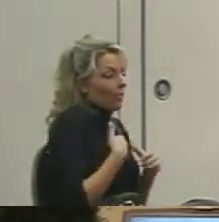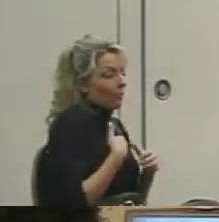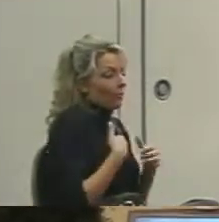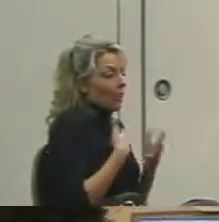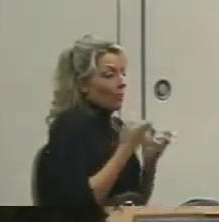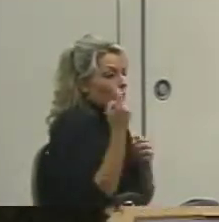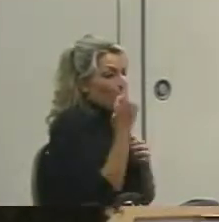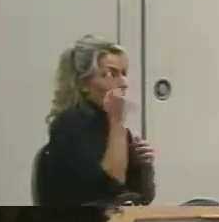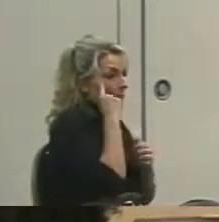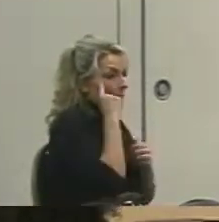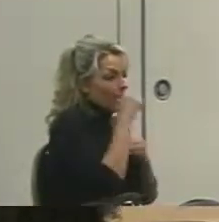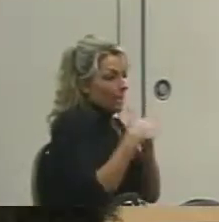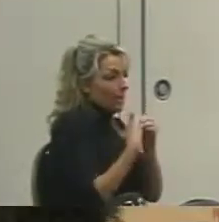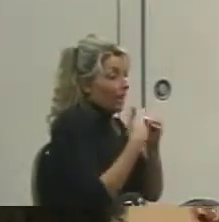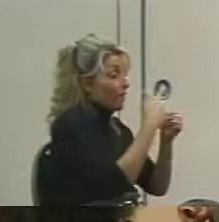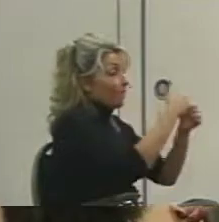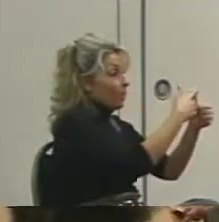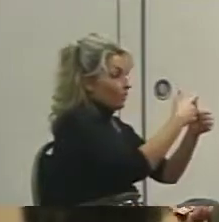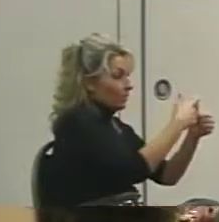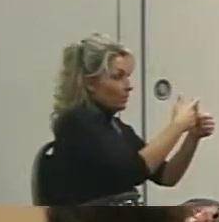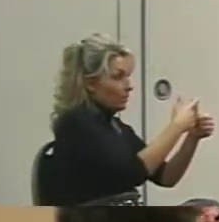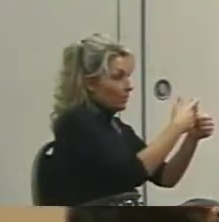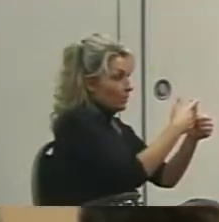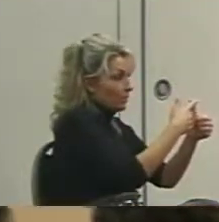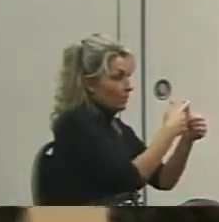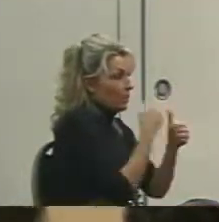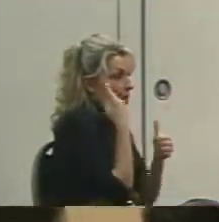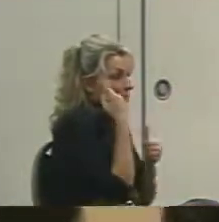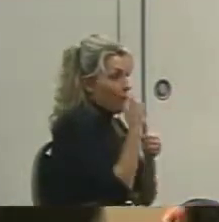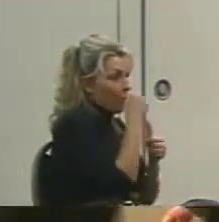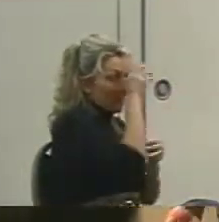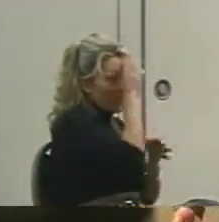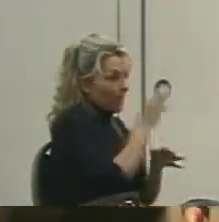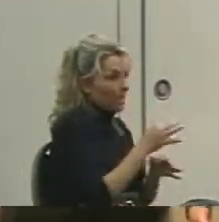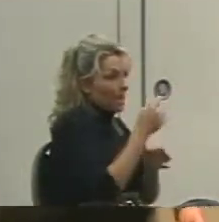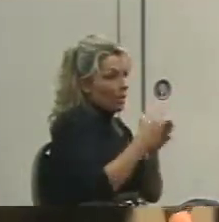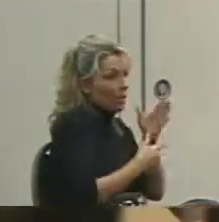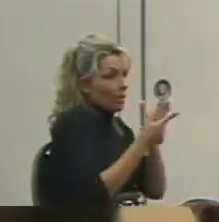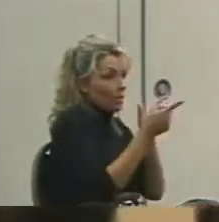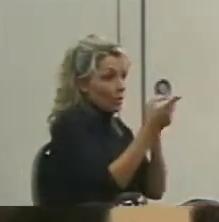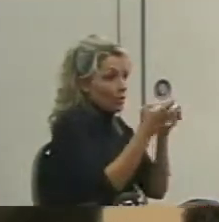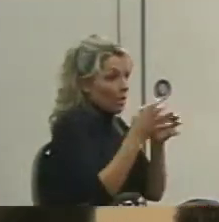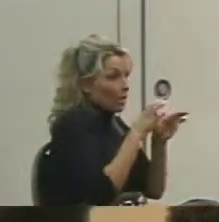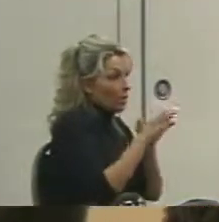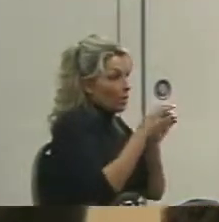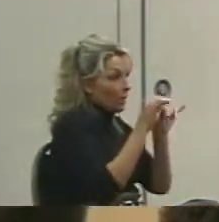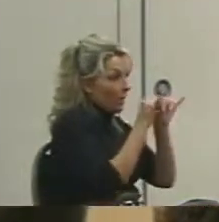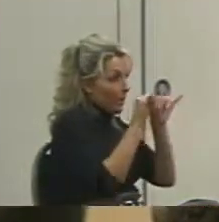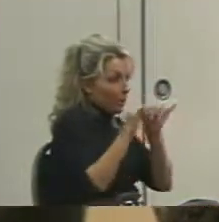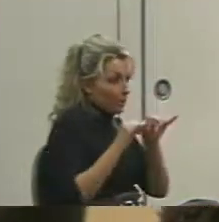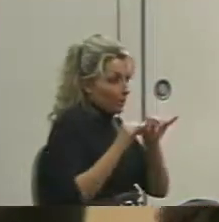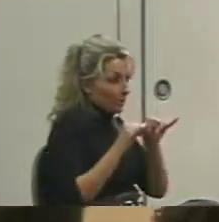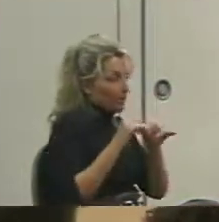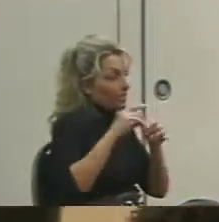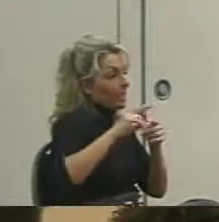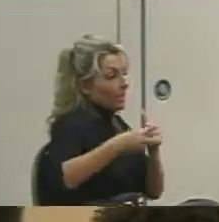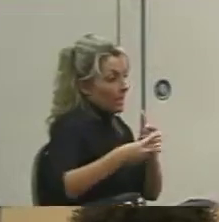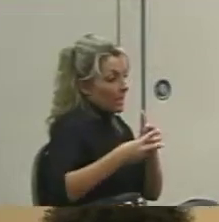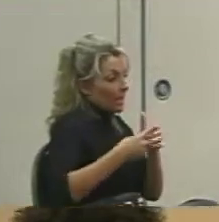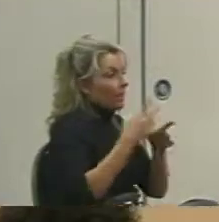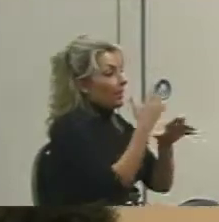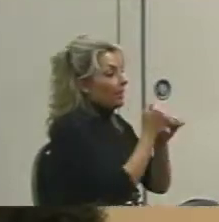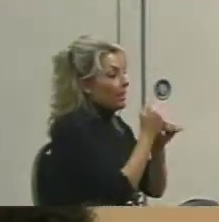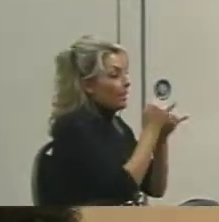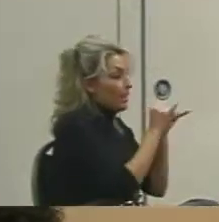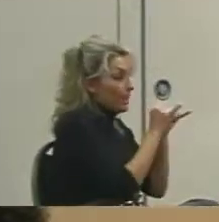thinking about is, first, always decide what you want to do to measure. Then take that